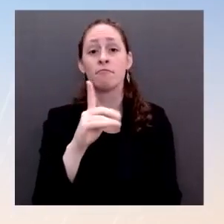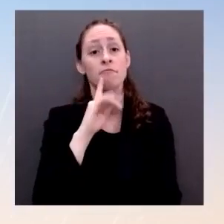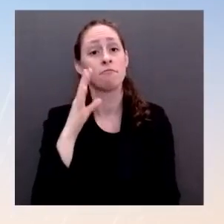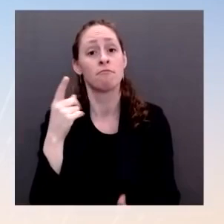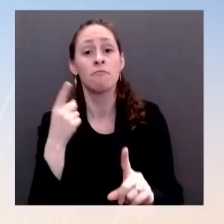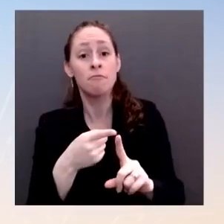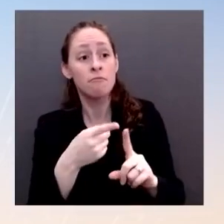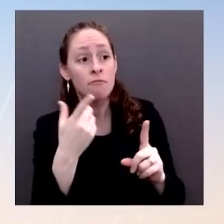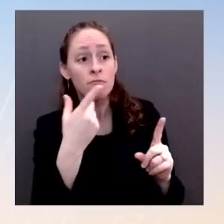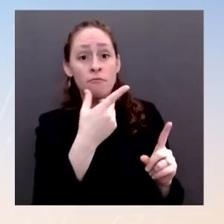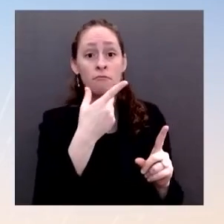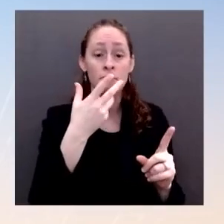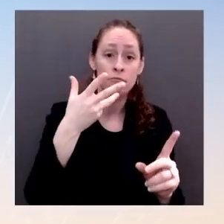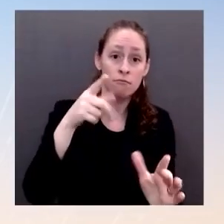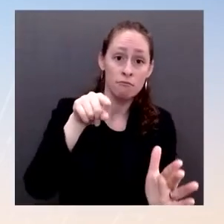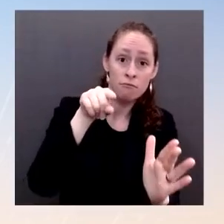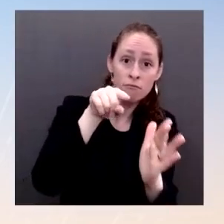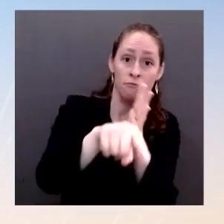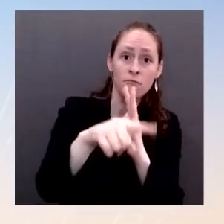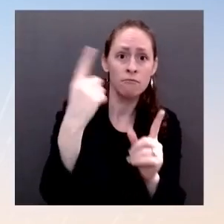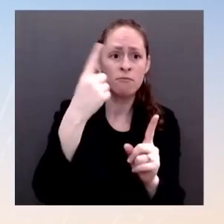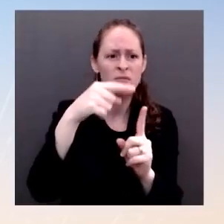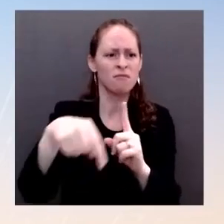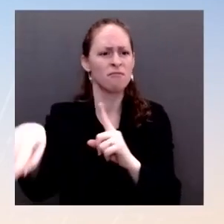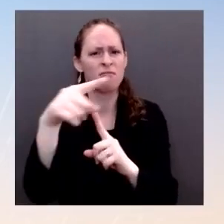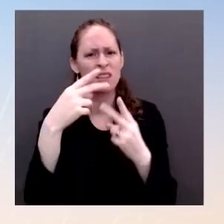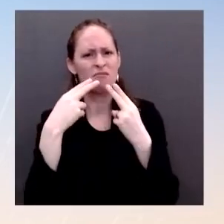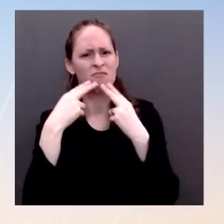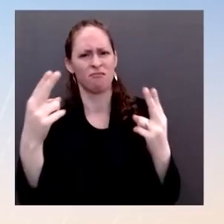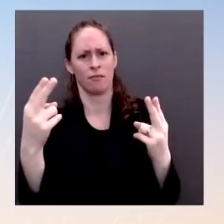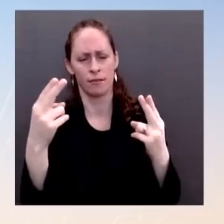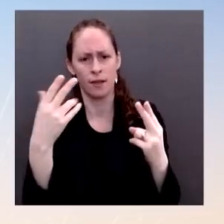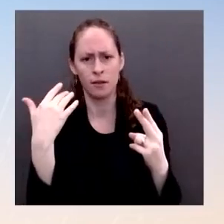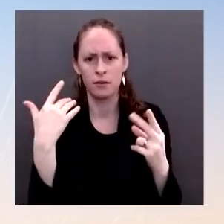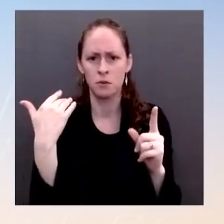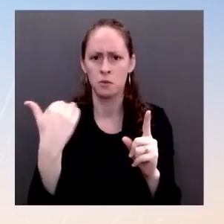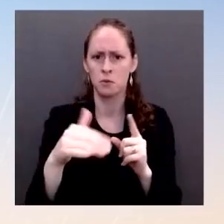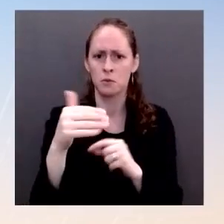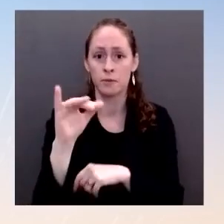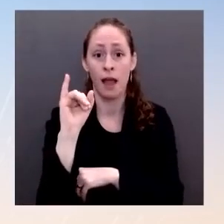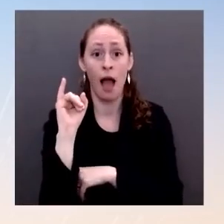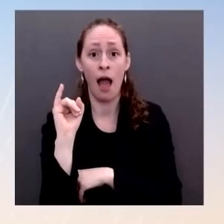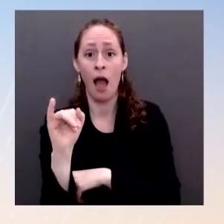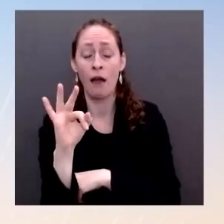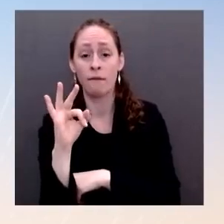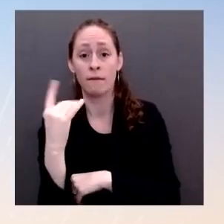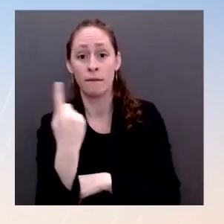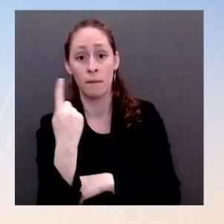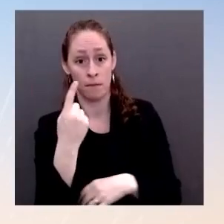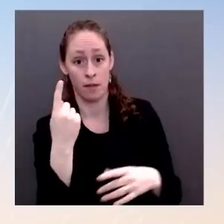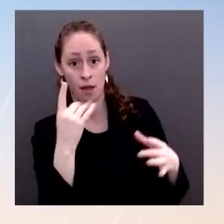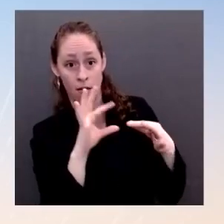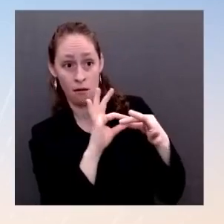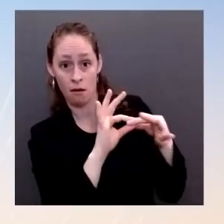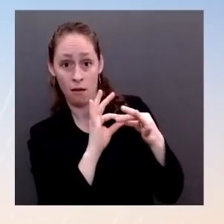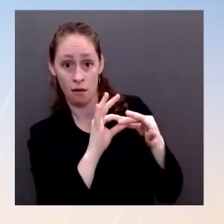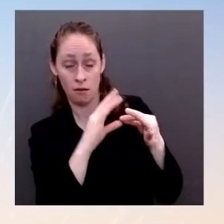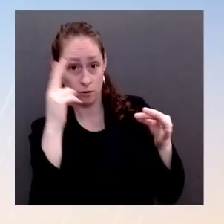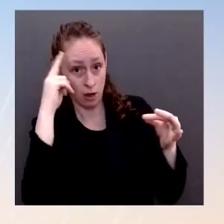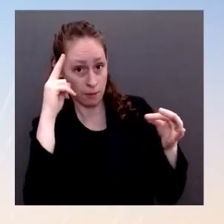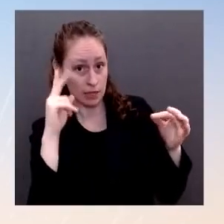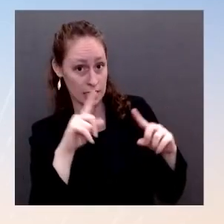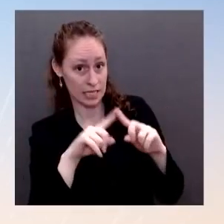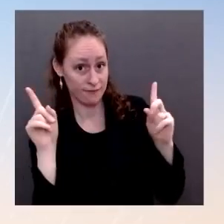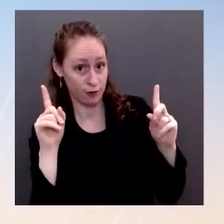on our relationship, I'm happy to get that from our national security team. And just one last domestic